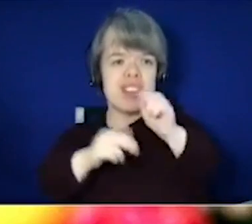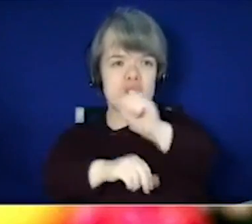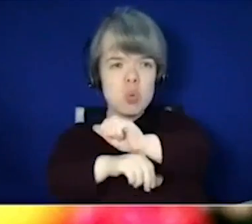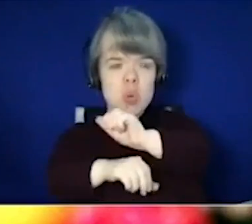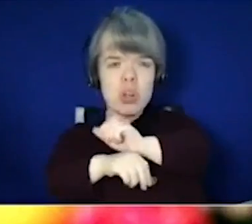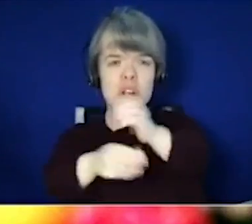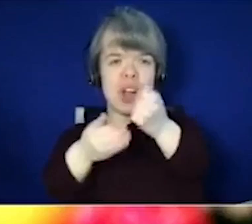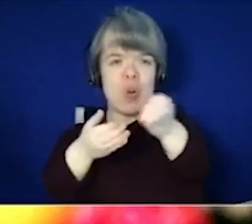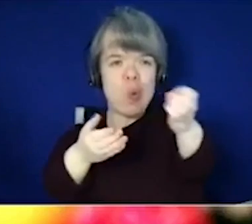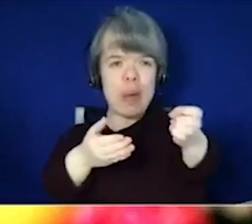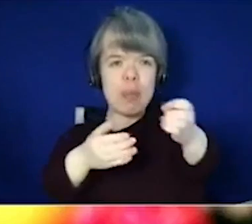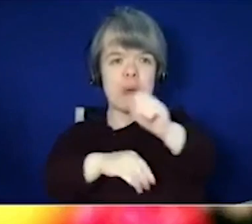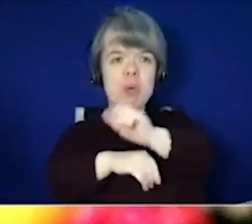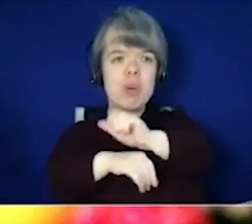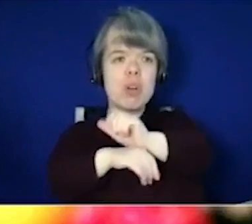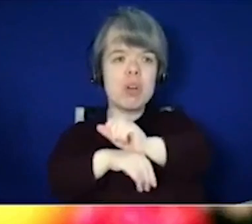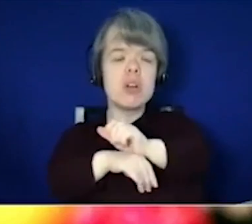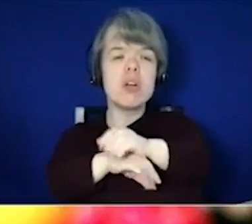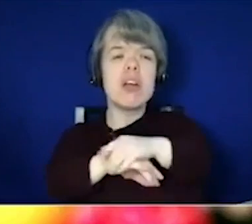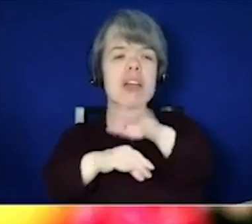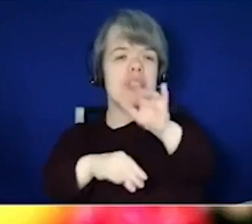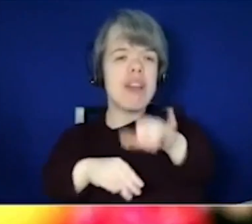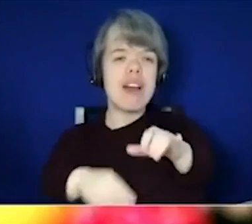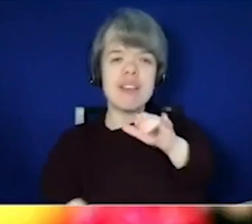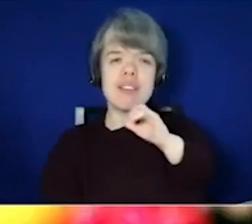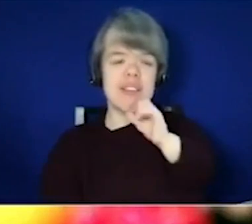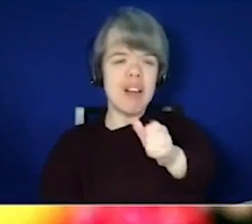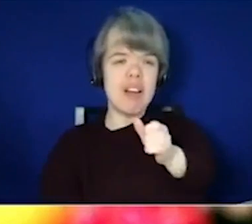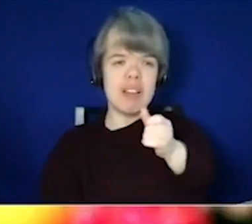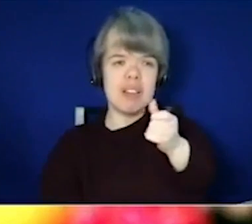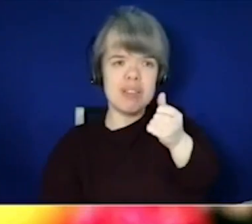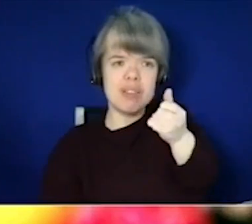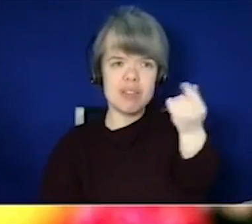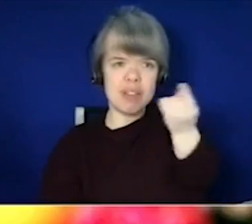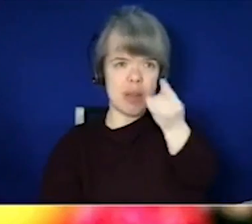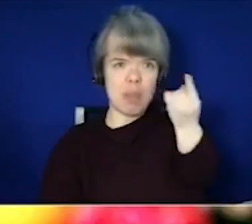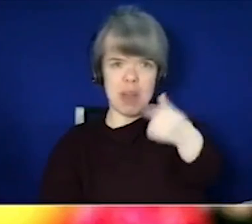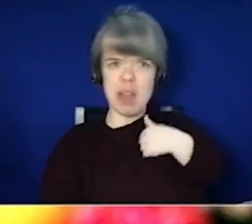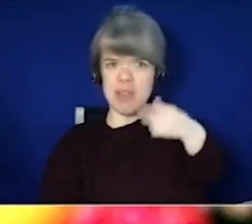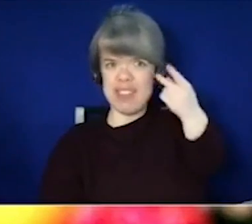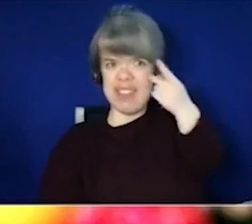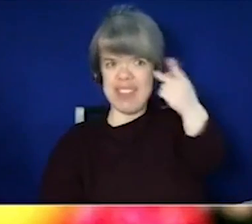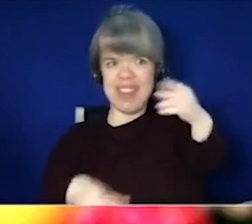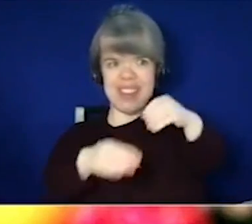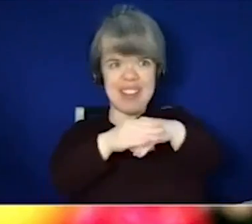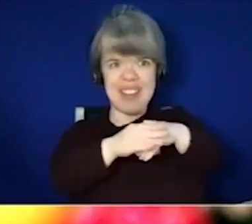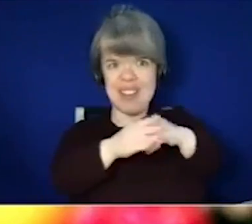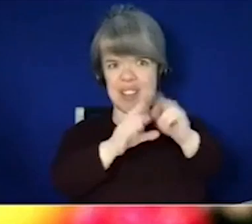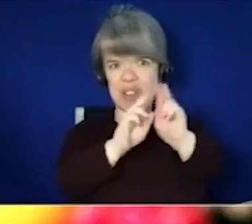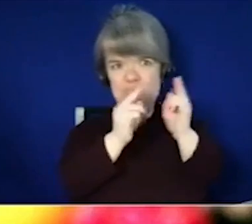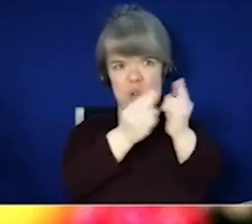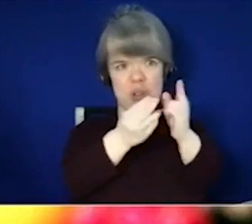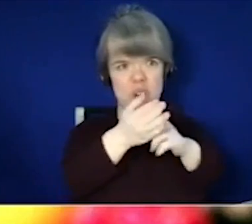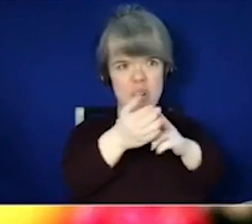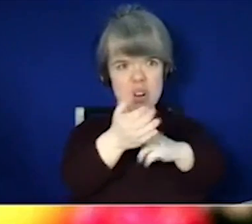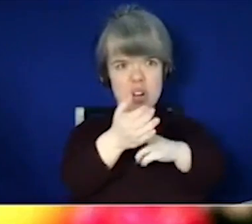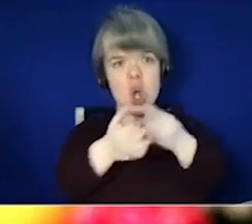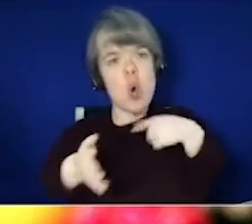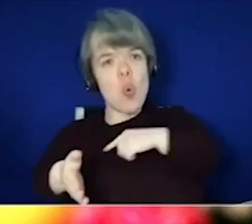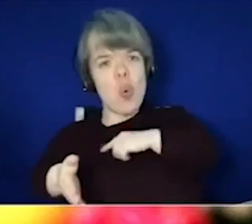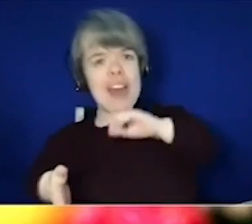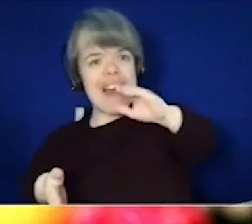the representation from the union will sit down at a table and they'll negotiate over everything. It could be wages, it could be benefits, it could be hours of work,